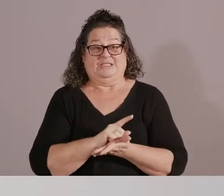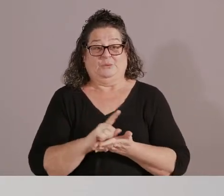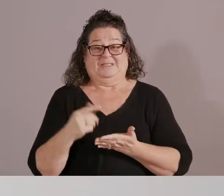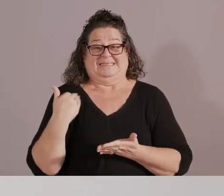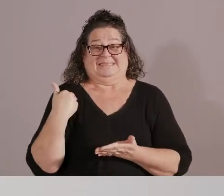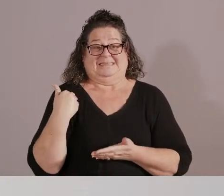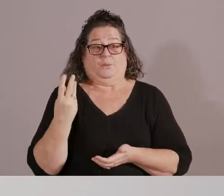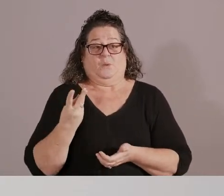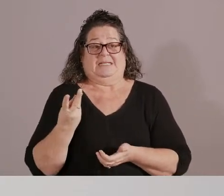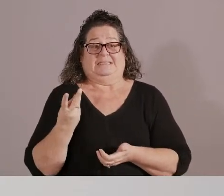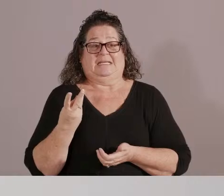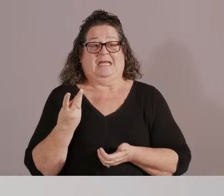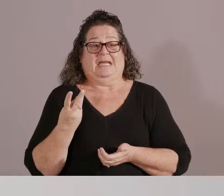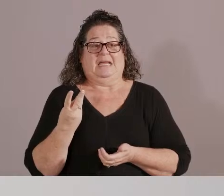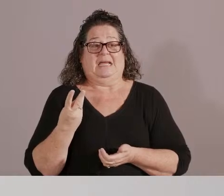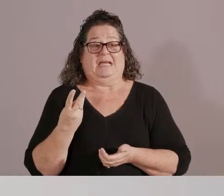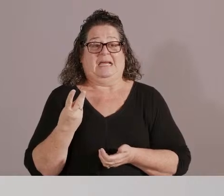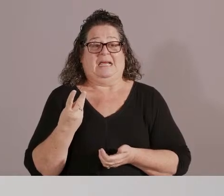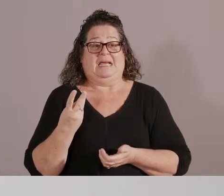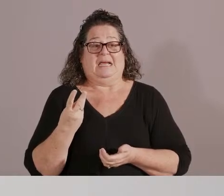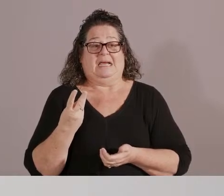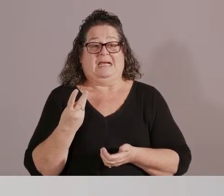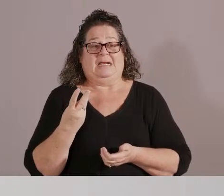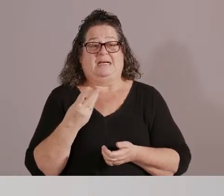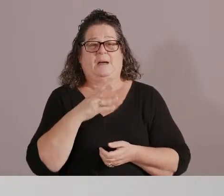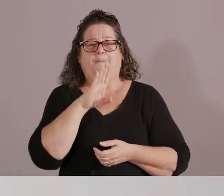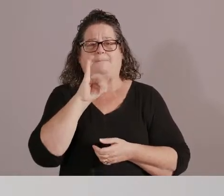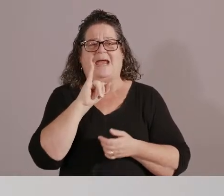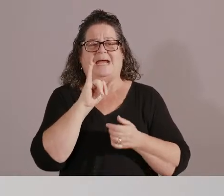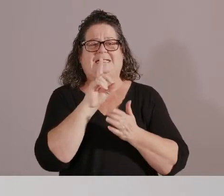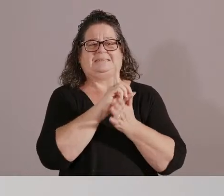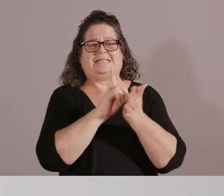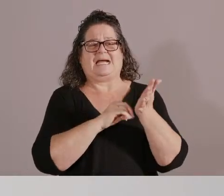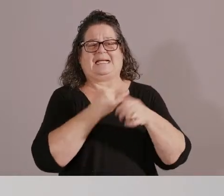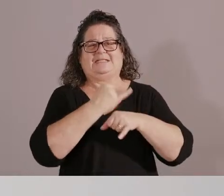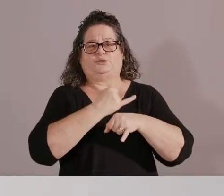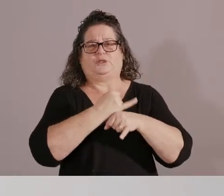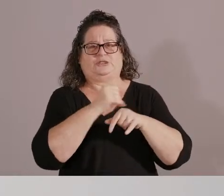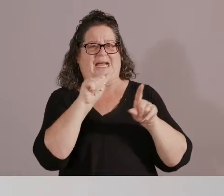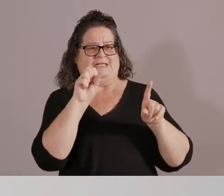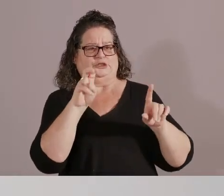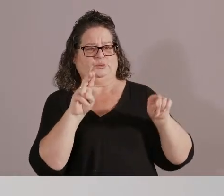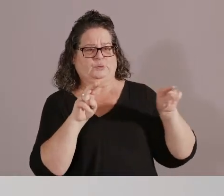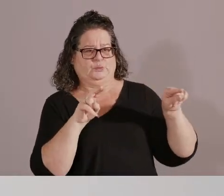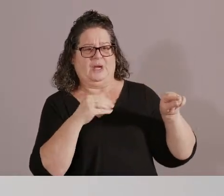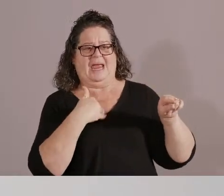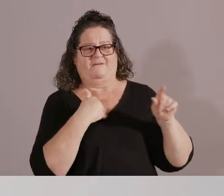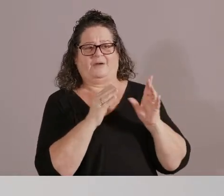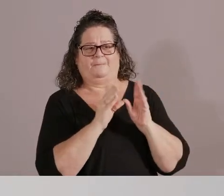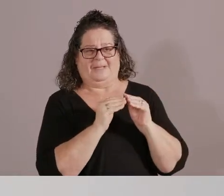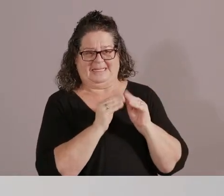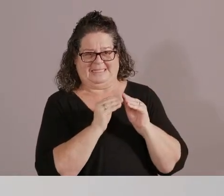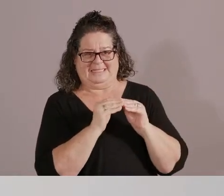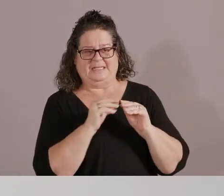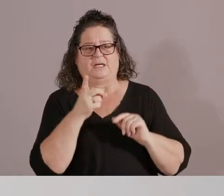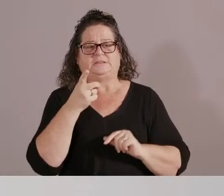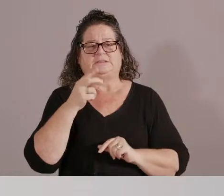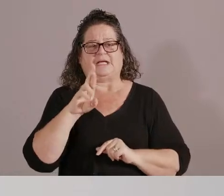the Biodesign Institute at ASU held a meeting, and Dr. Lebert, the executive director, said